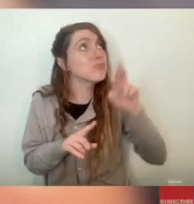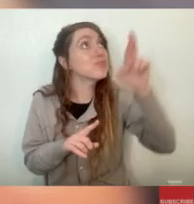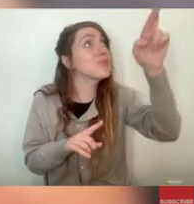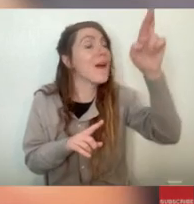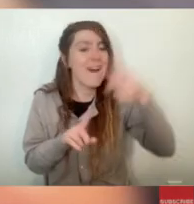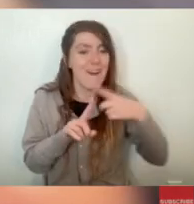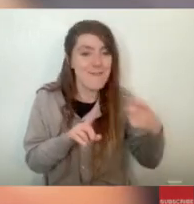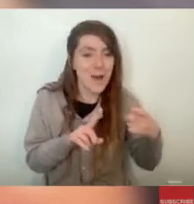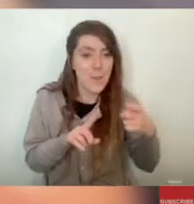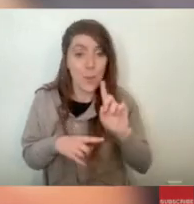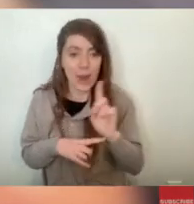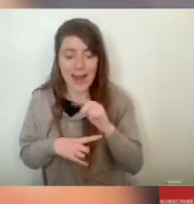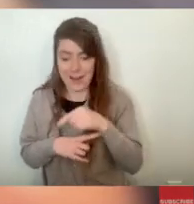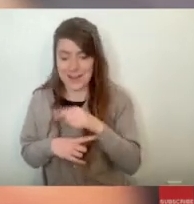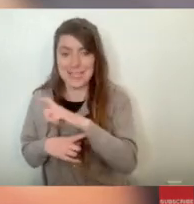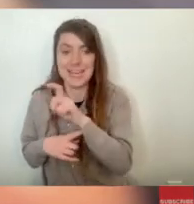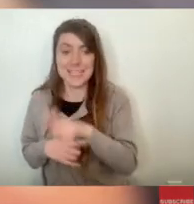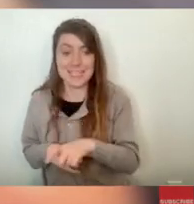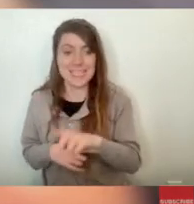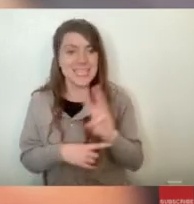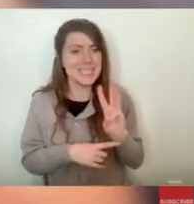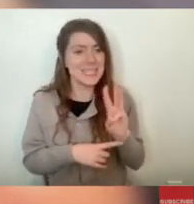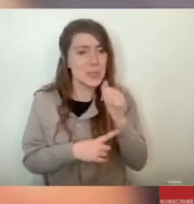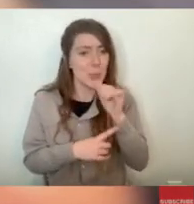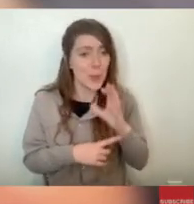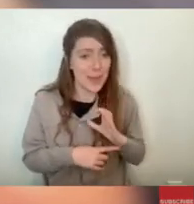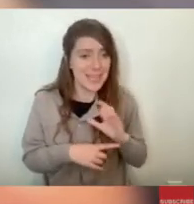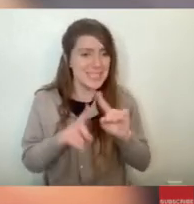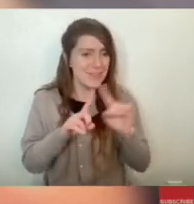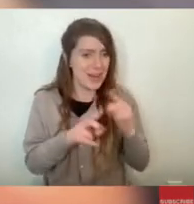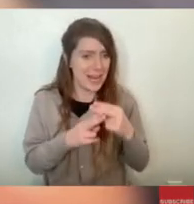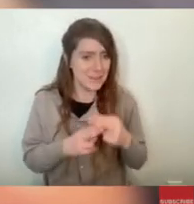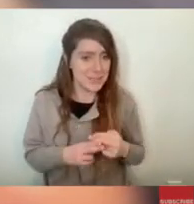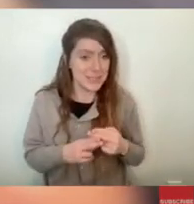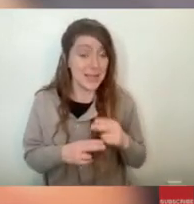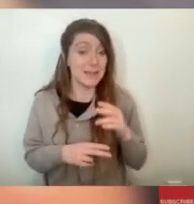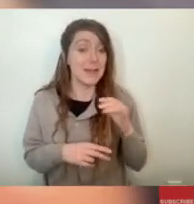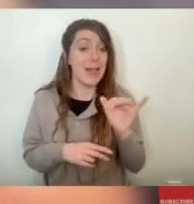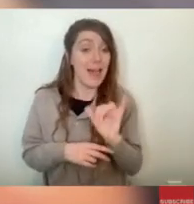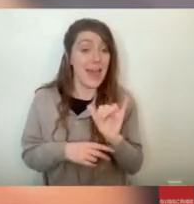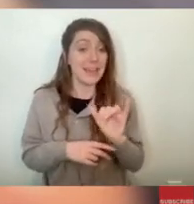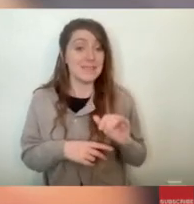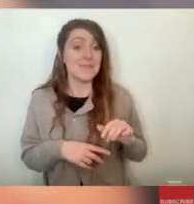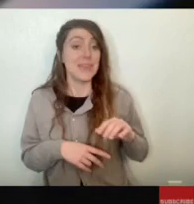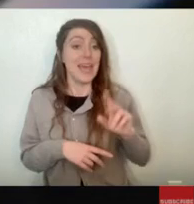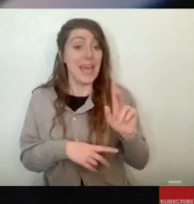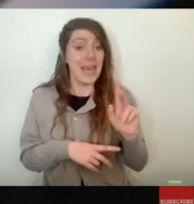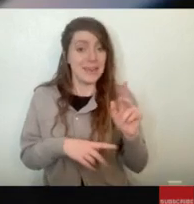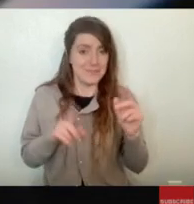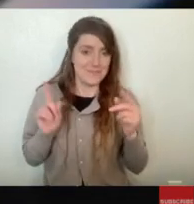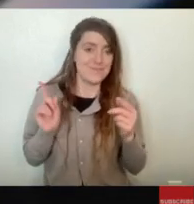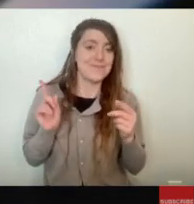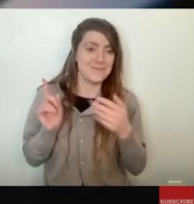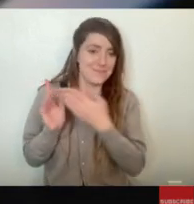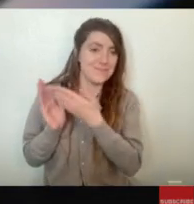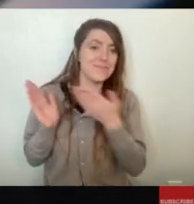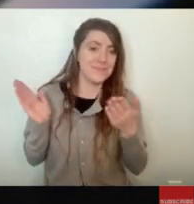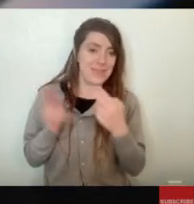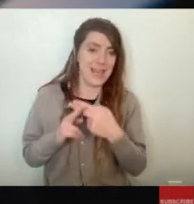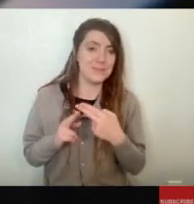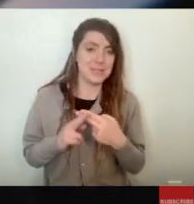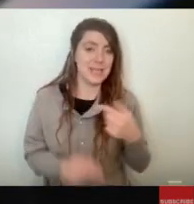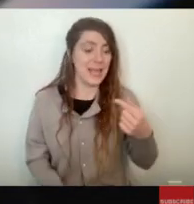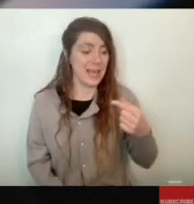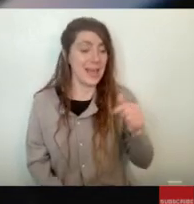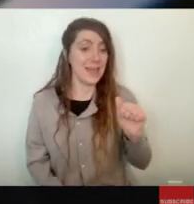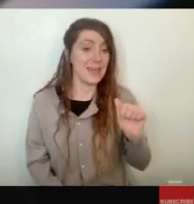Texas. Among the six-person crew are notable names like journalist Gayle King, singer Katy Perry, and Lauren Sanchez,